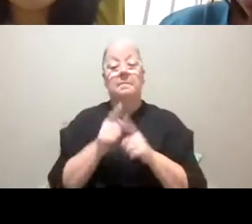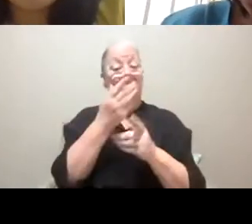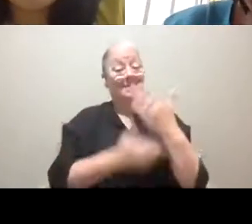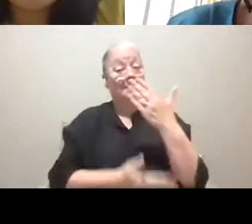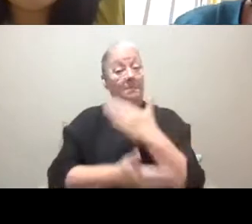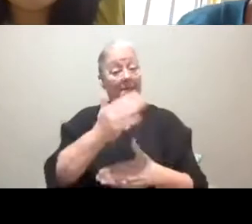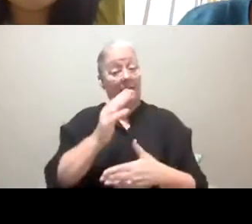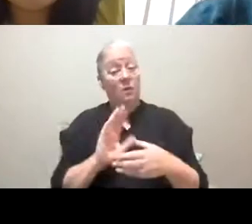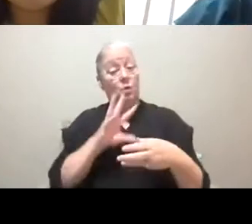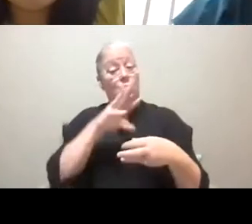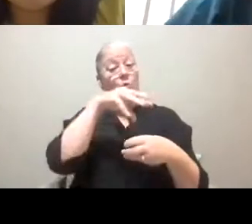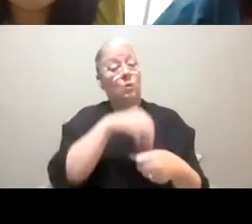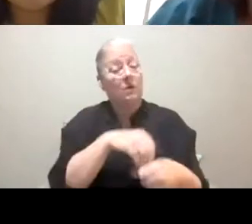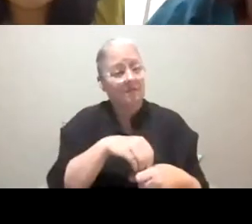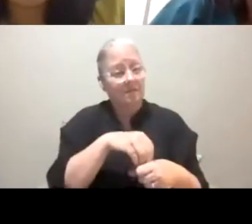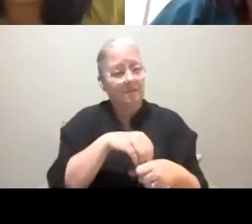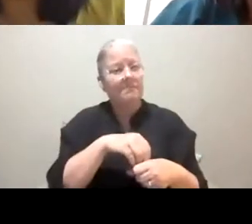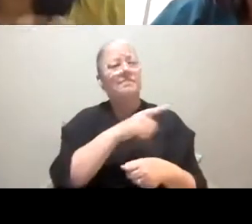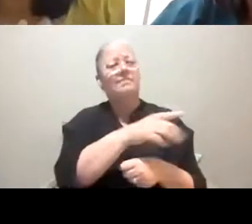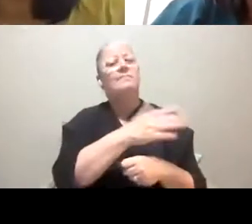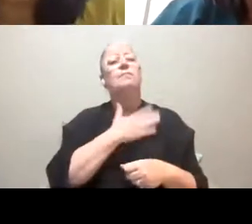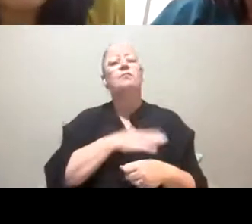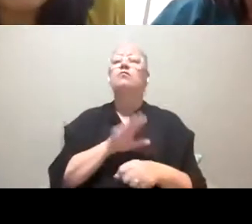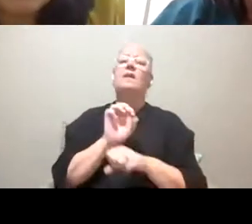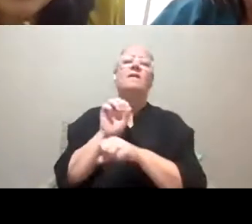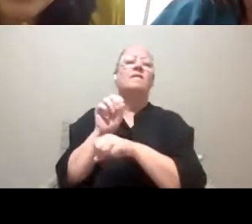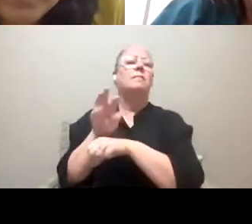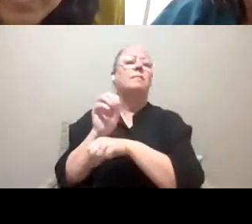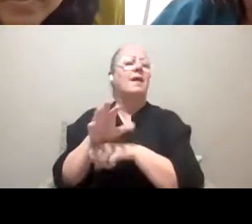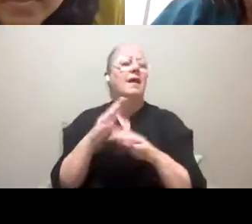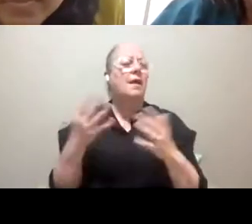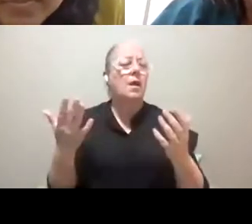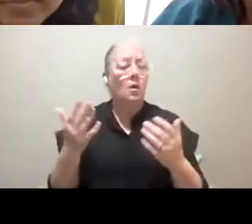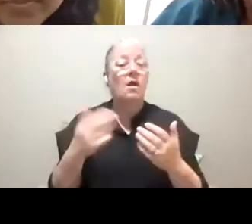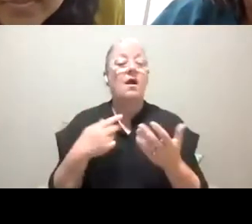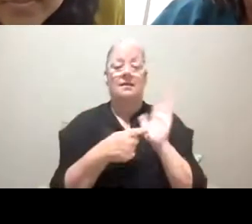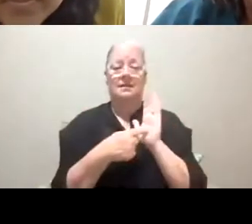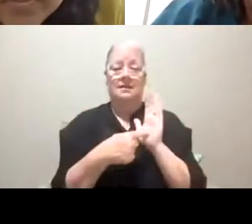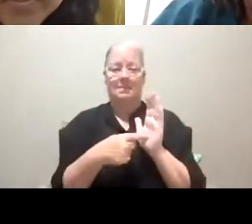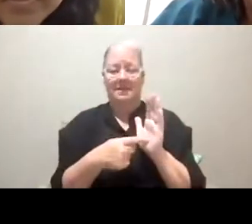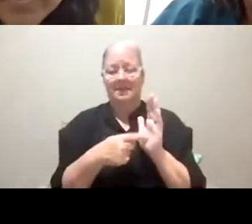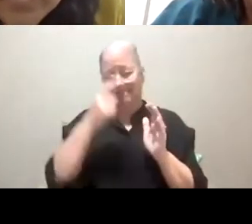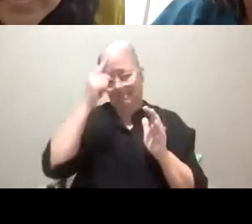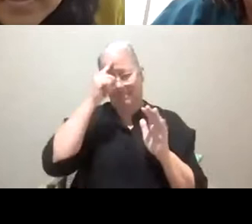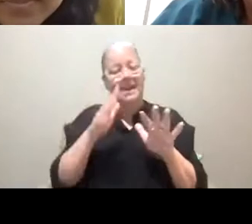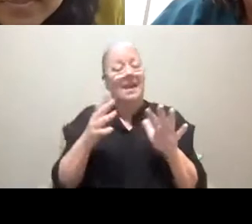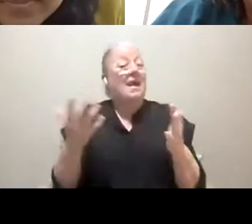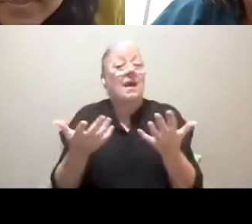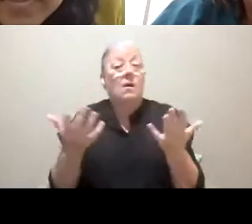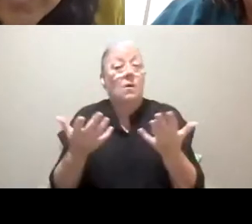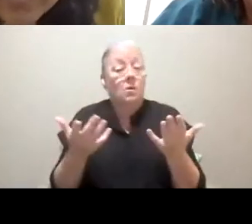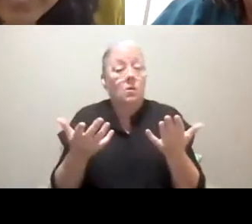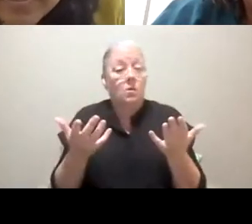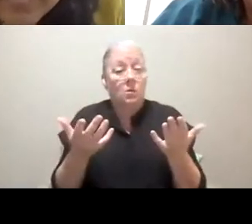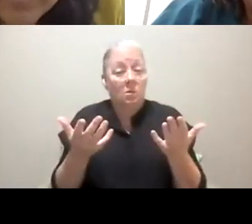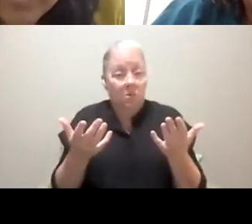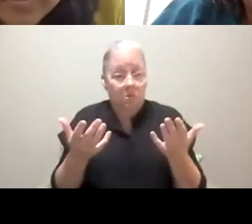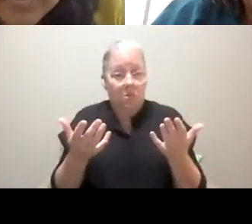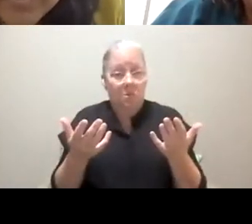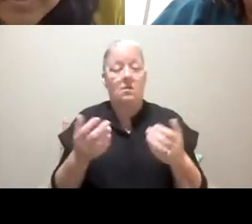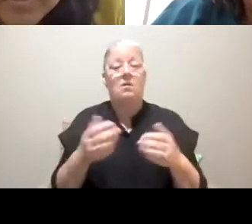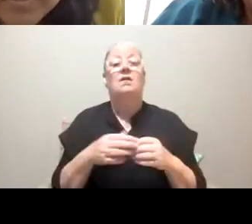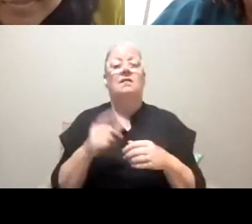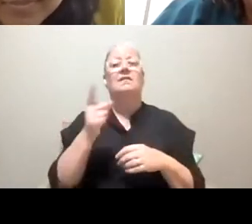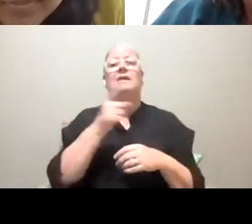inclusive? For example, how do we tackle ingrained